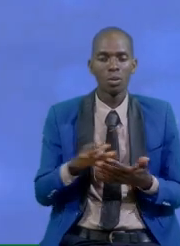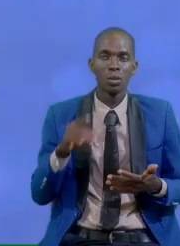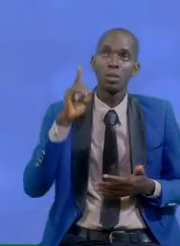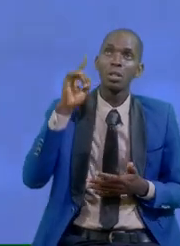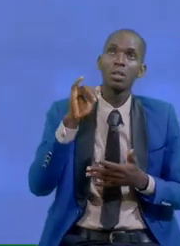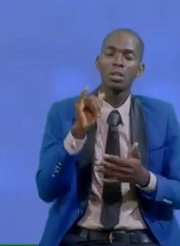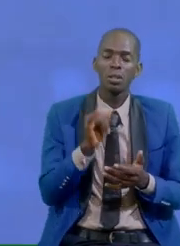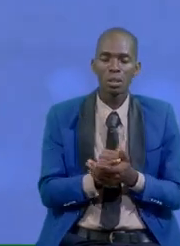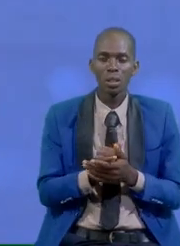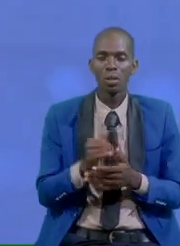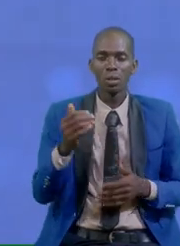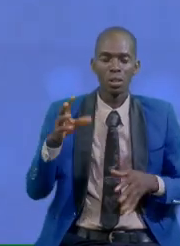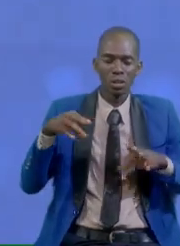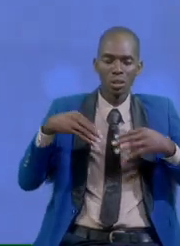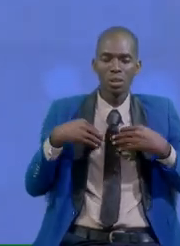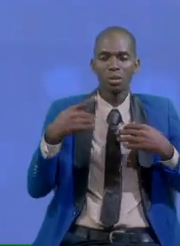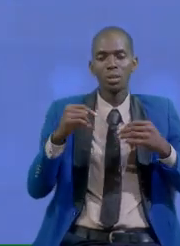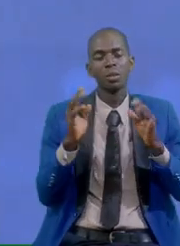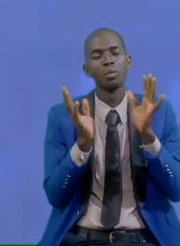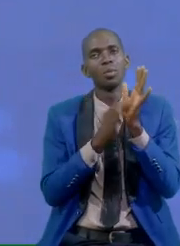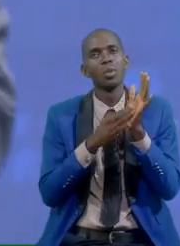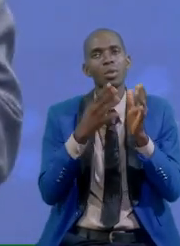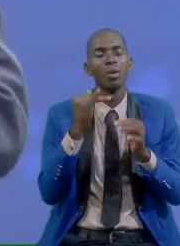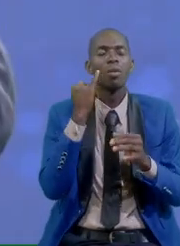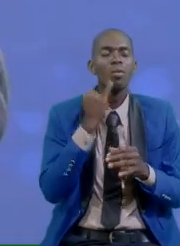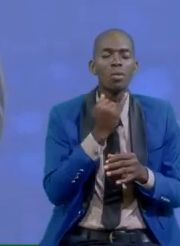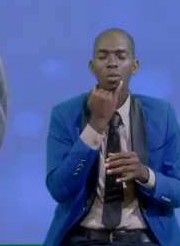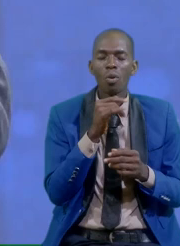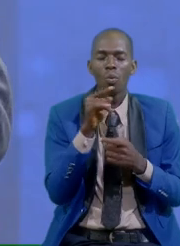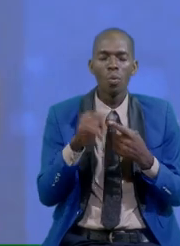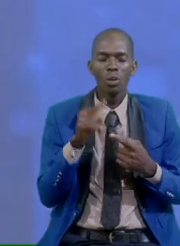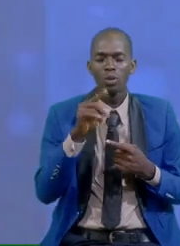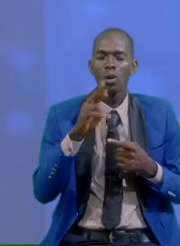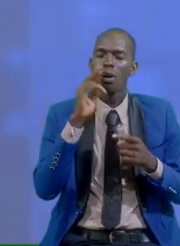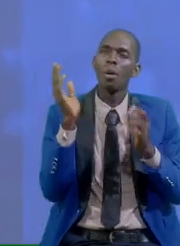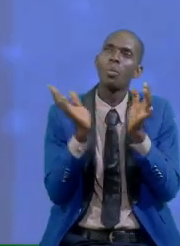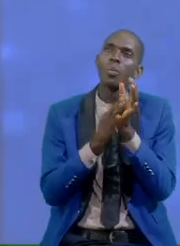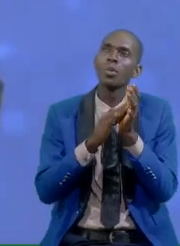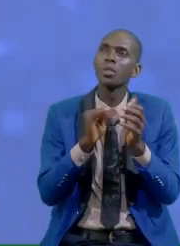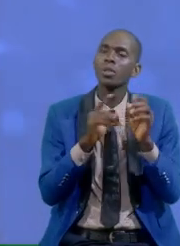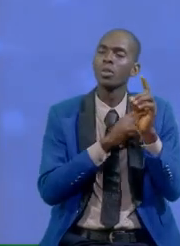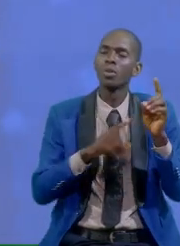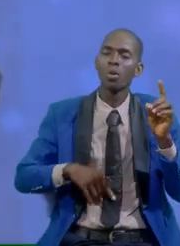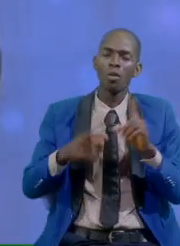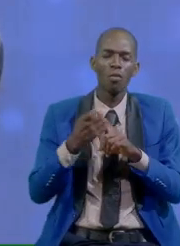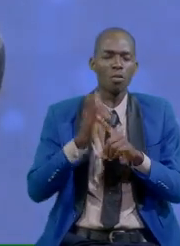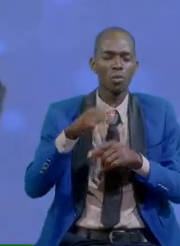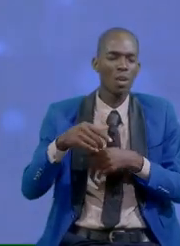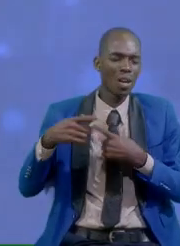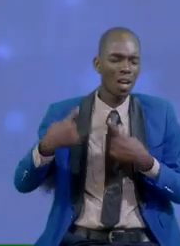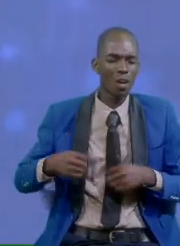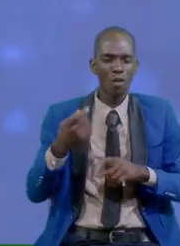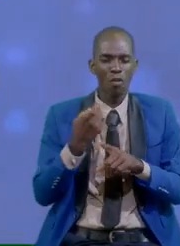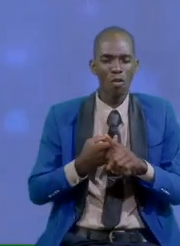the praises of Israel. When you are praising the Lord from your heart, and you forget about sickness, you forget